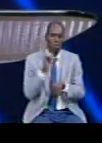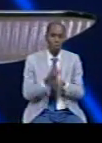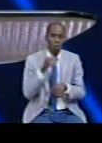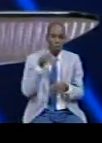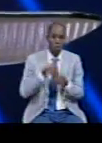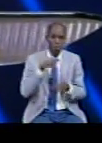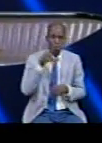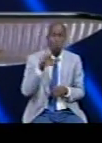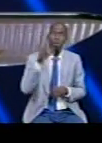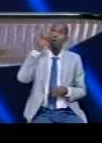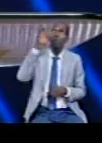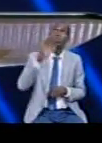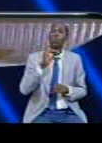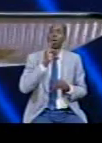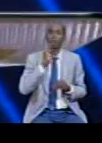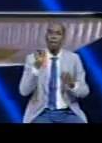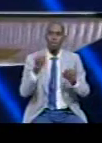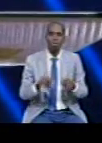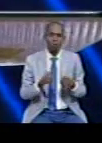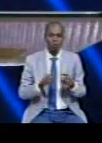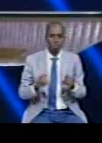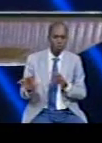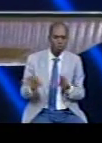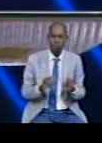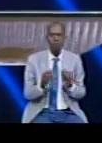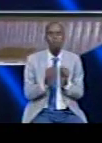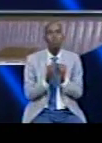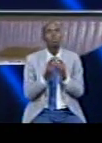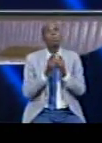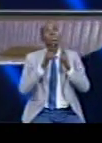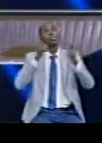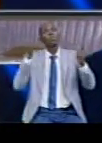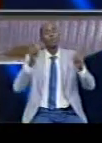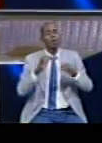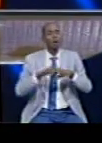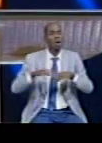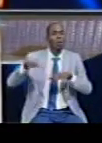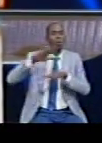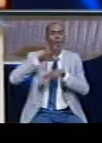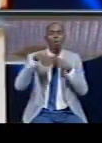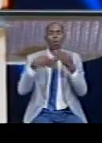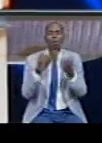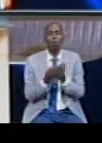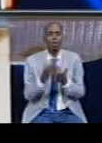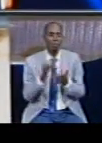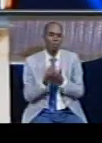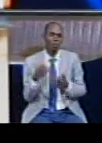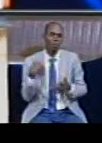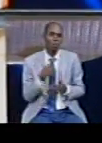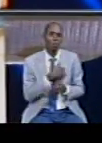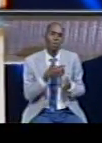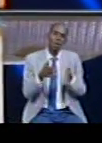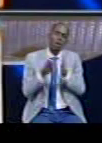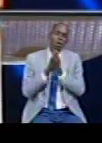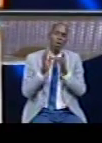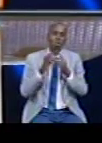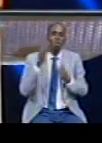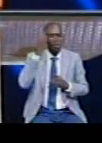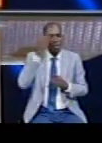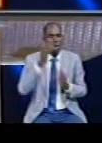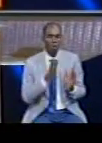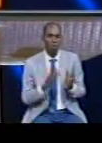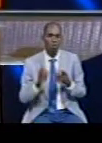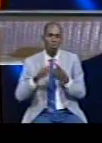is able to do exceeding abundantly above all that we ask or think, according to the